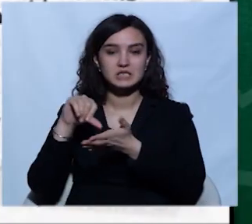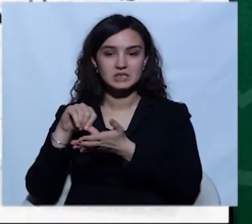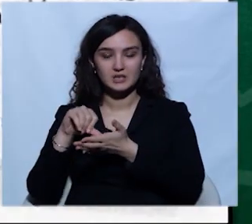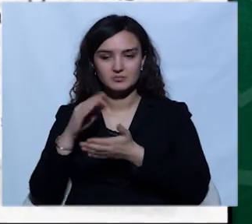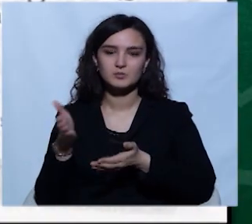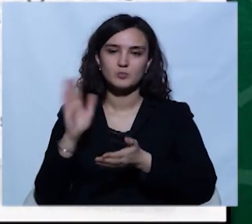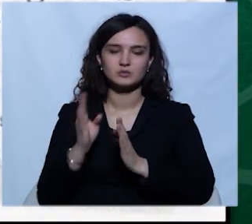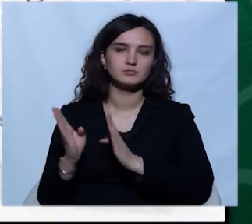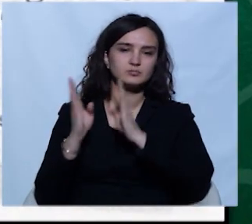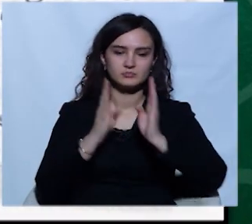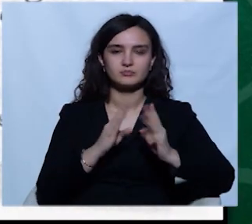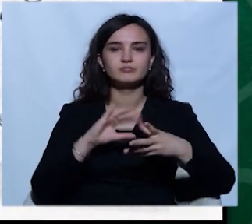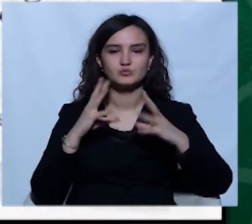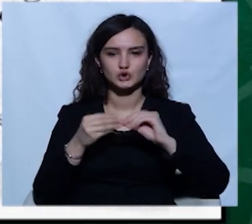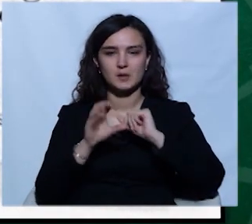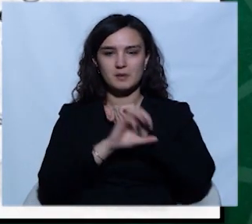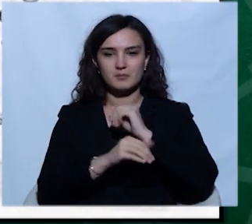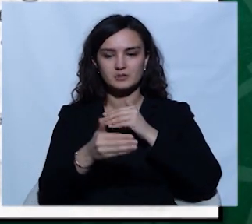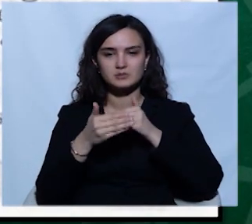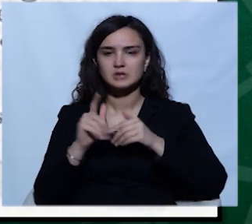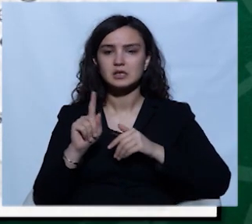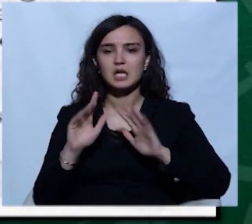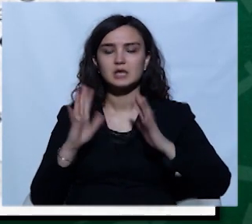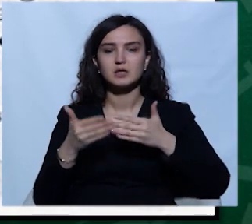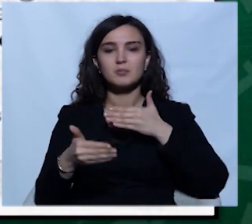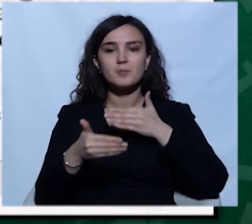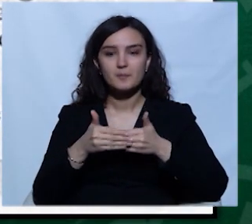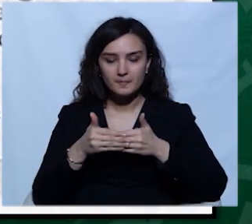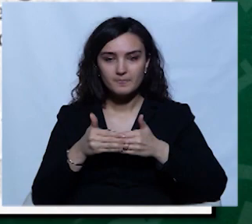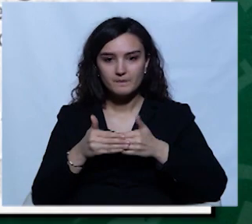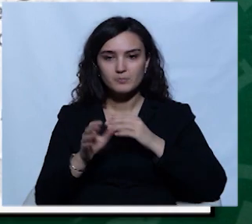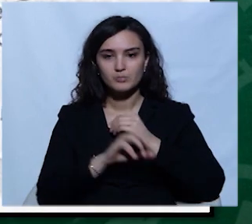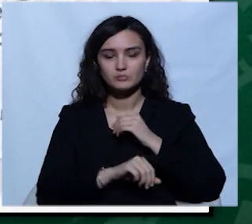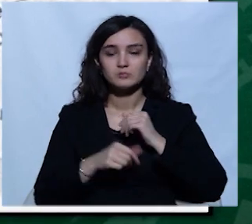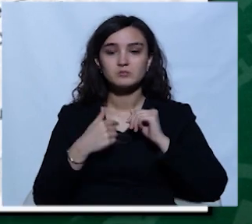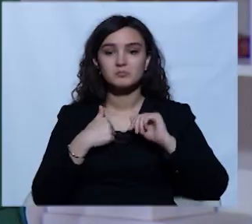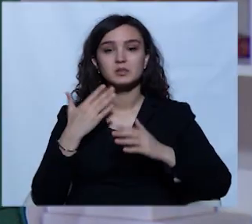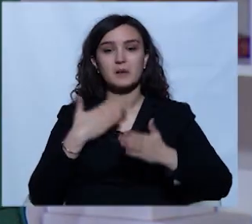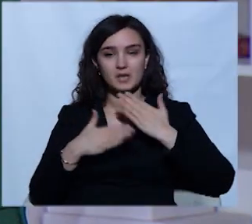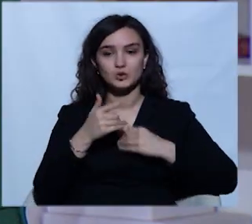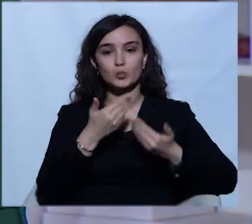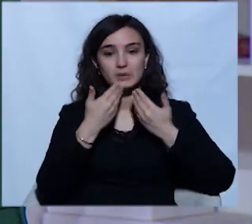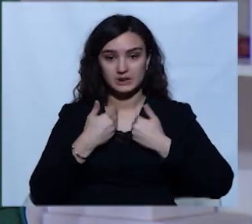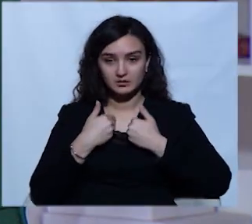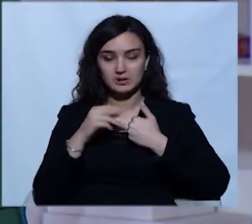move on to setting. What is setting, Samantha? I'm glad you asked,